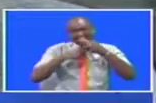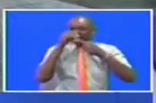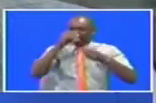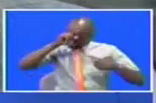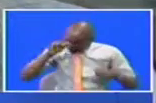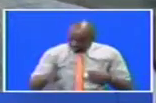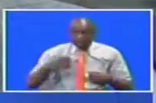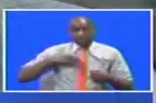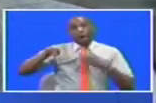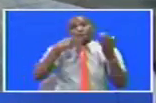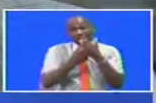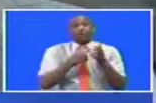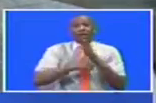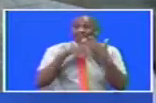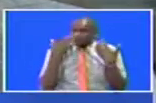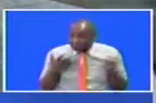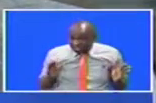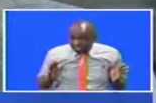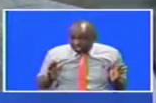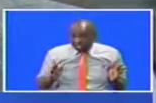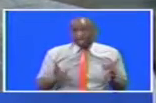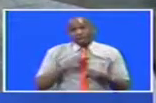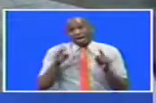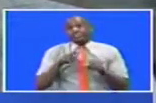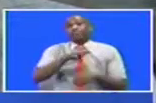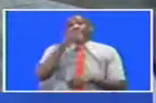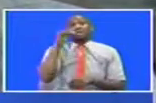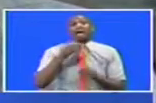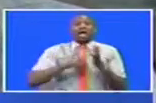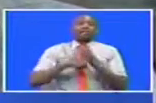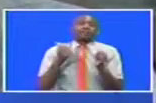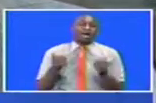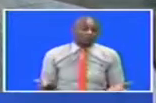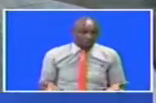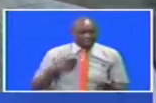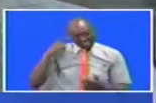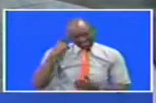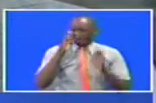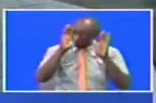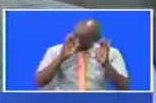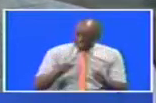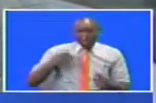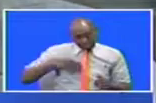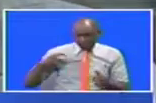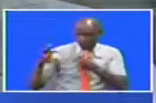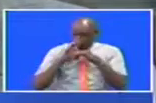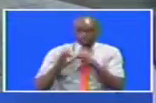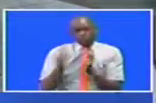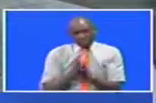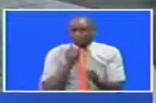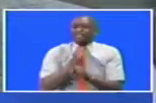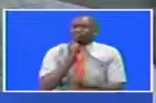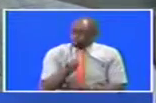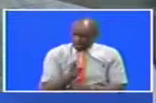have applied for IDs released, but they were nowhere to collect those IDs. I think it's important that actors collaborate to ensure